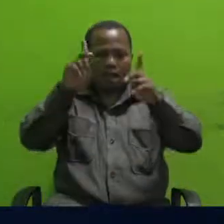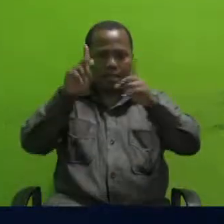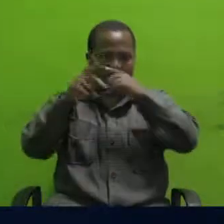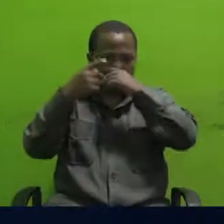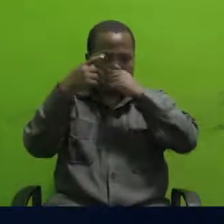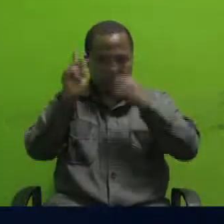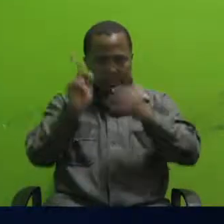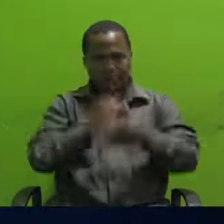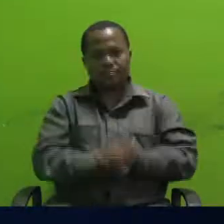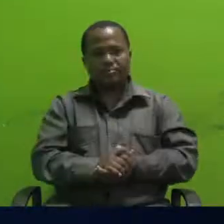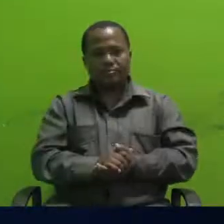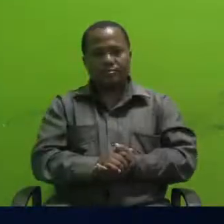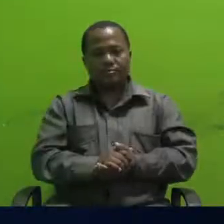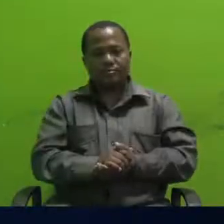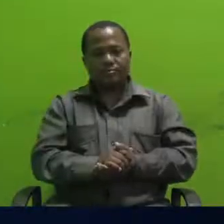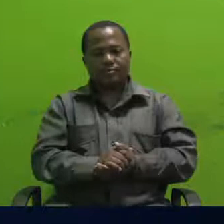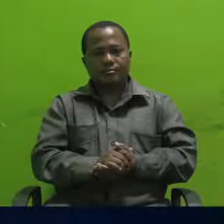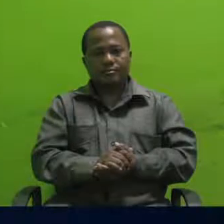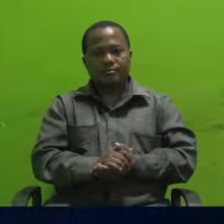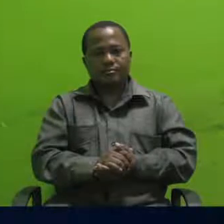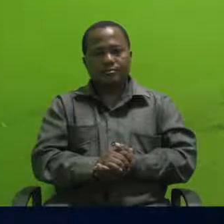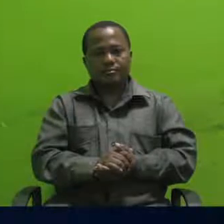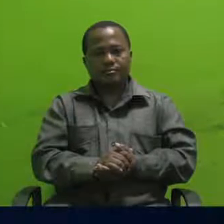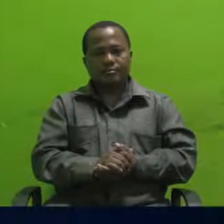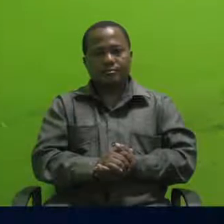Okay, yes.